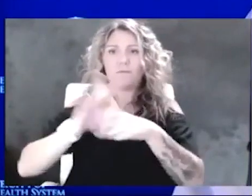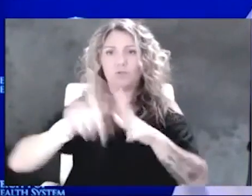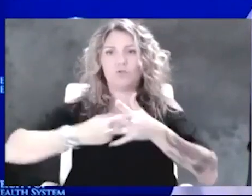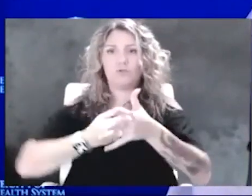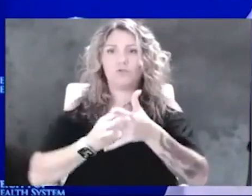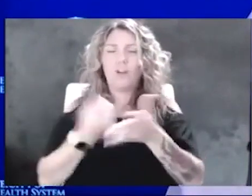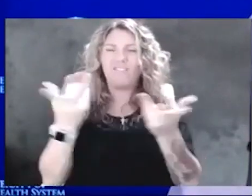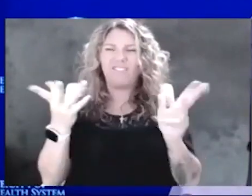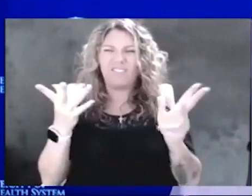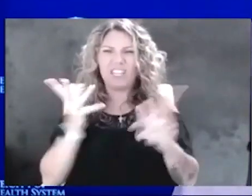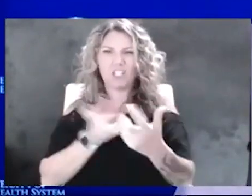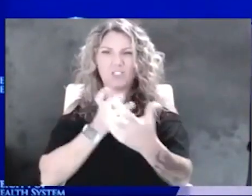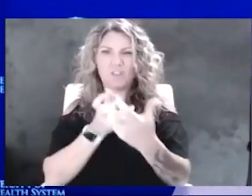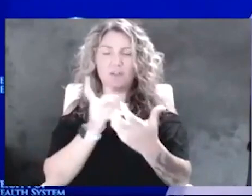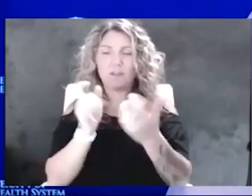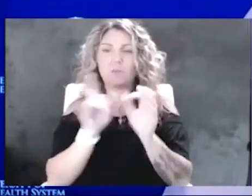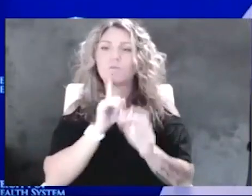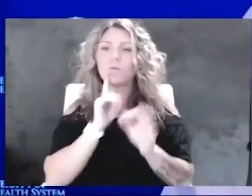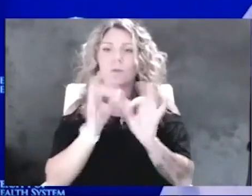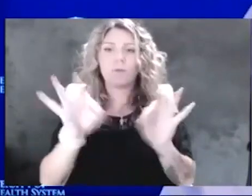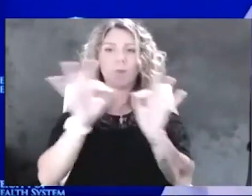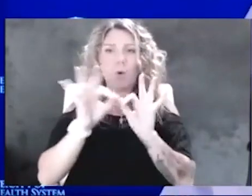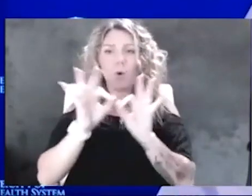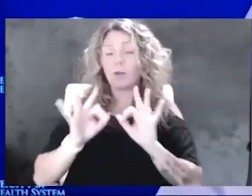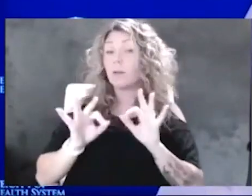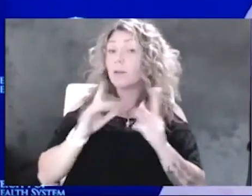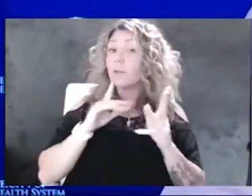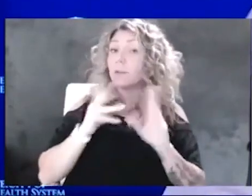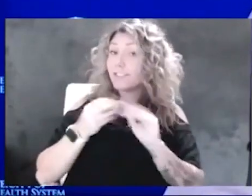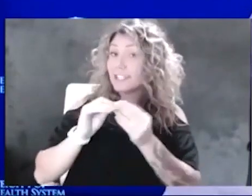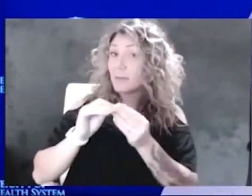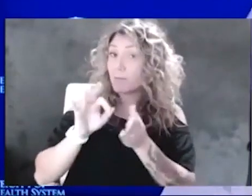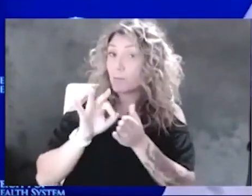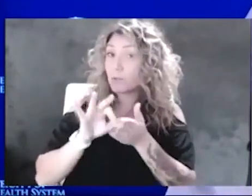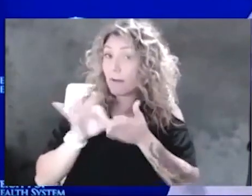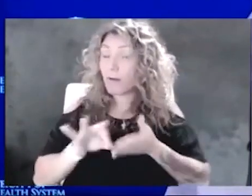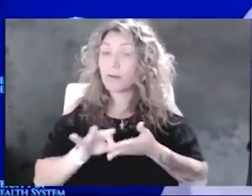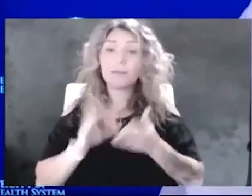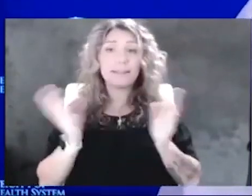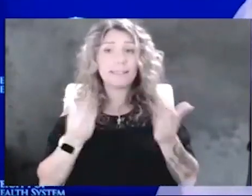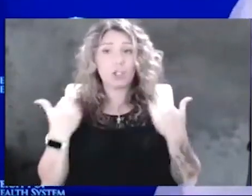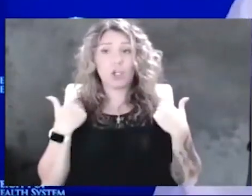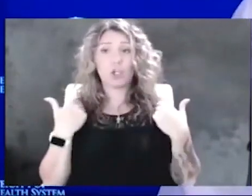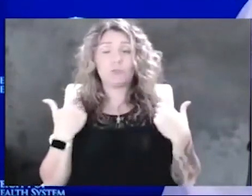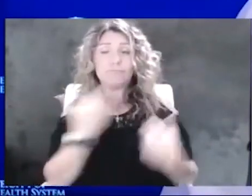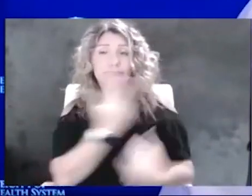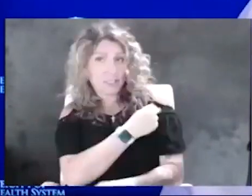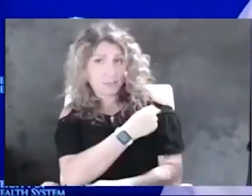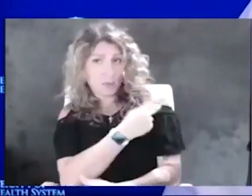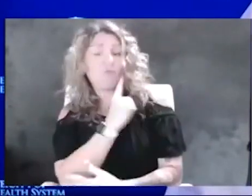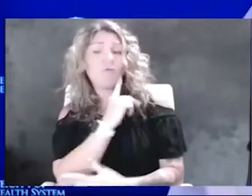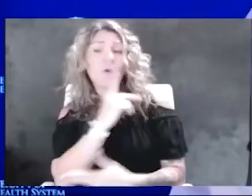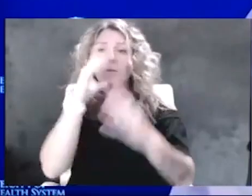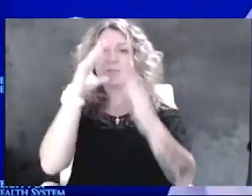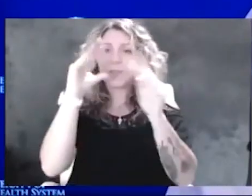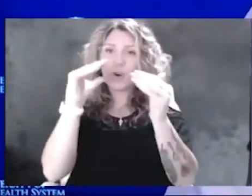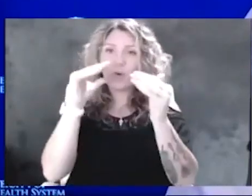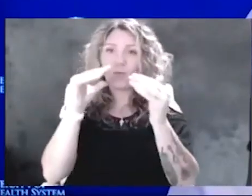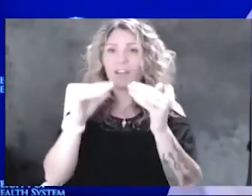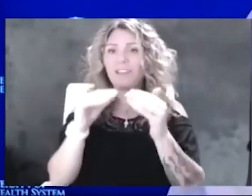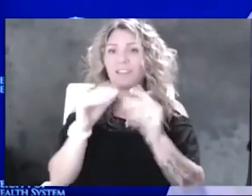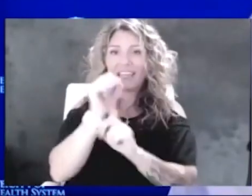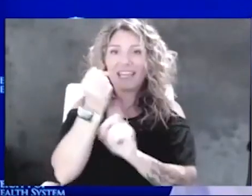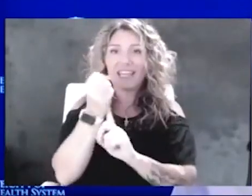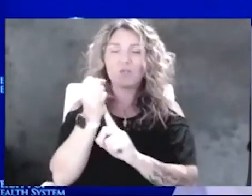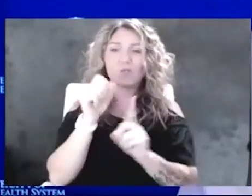important to note as well. All right, you got some numbers for us, Hawk. Yeah, so here in the hospital, I was hoping that our cases, again, were going down. I was